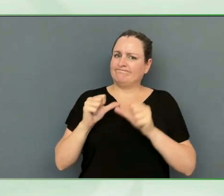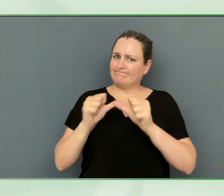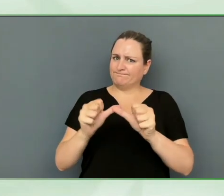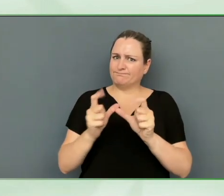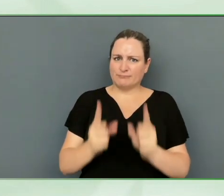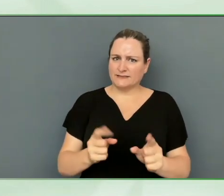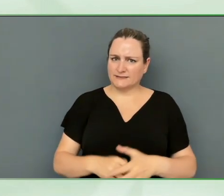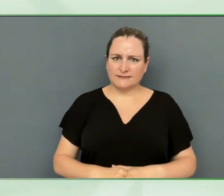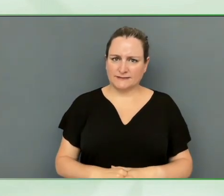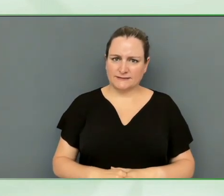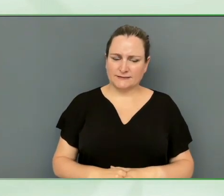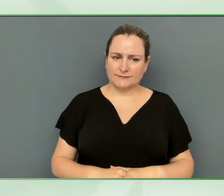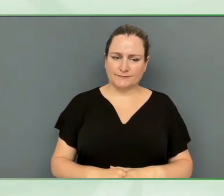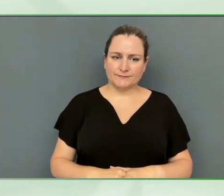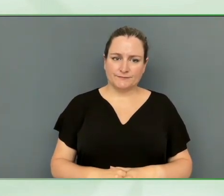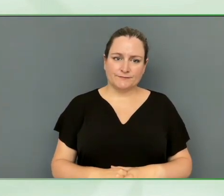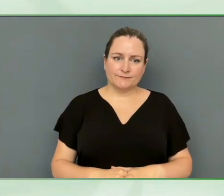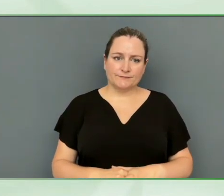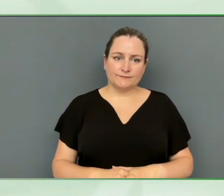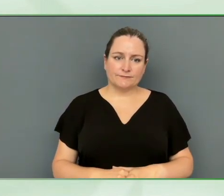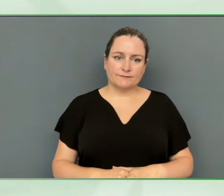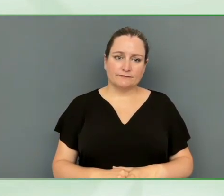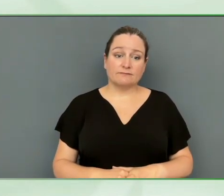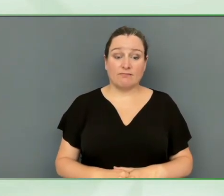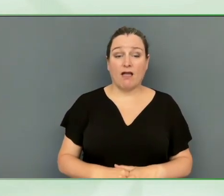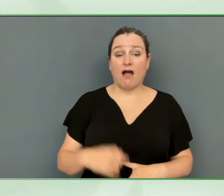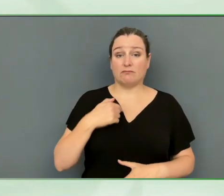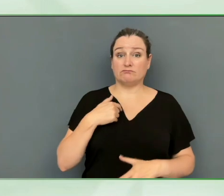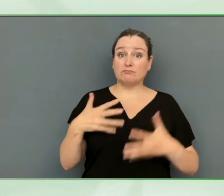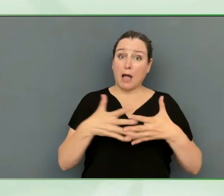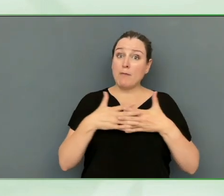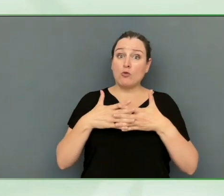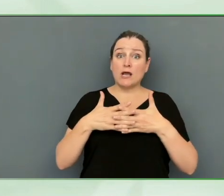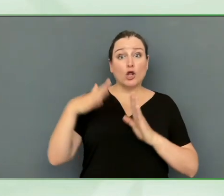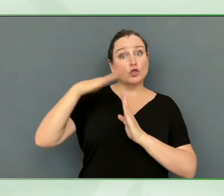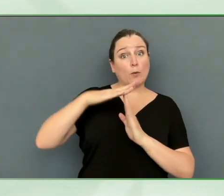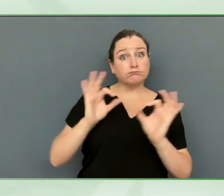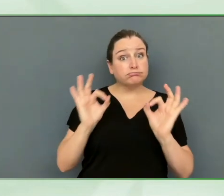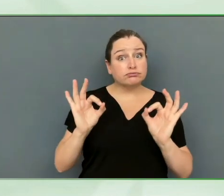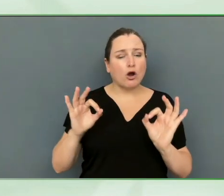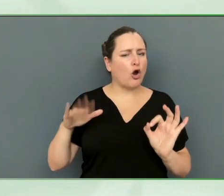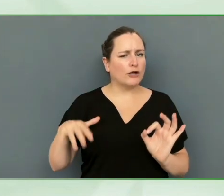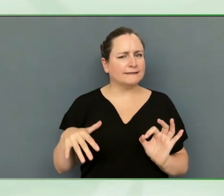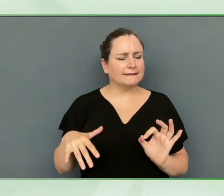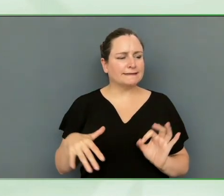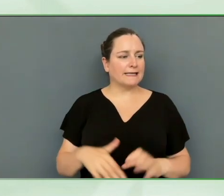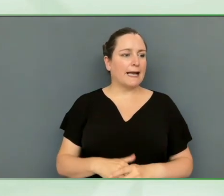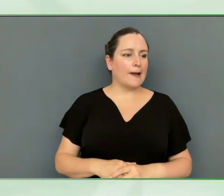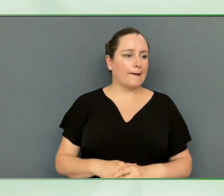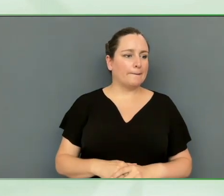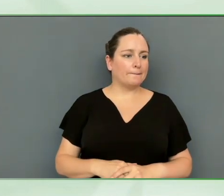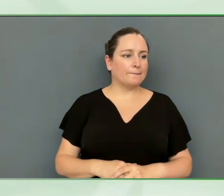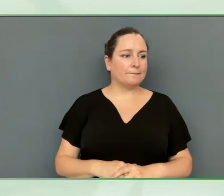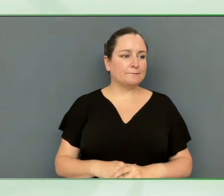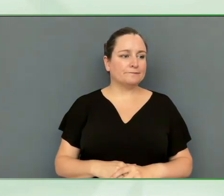better. So one of the things that we got going in the US, and this is not disability specific, there is a